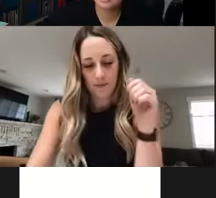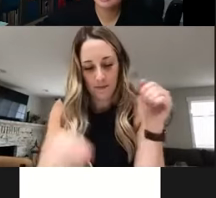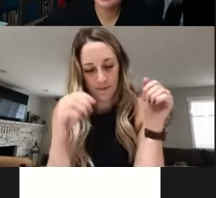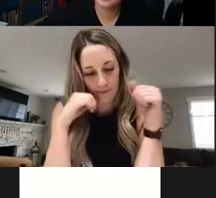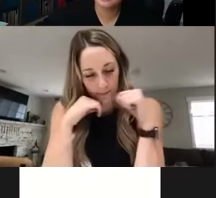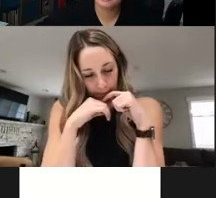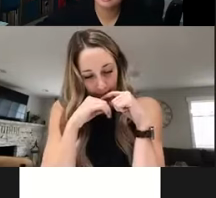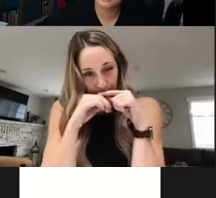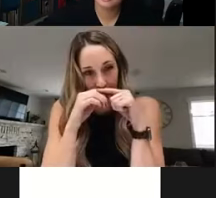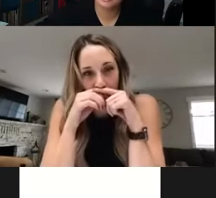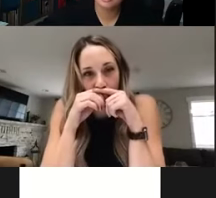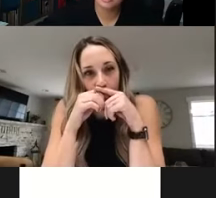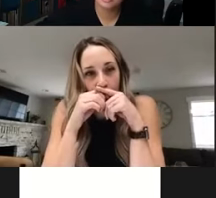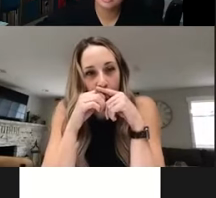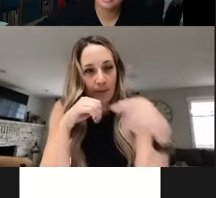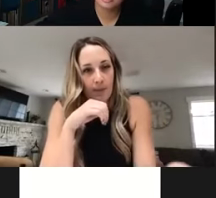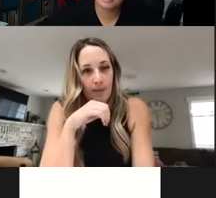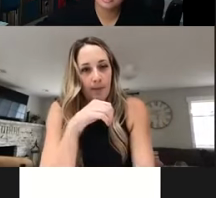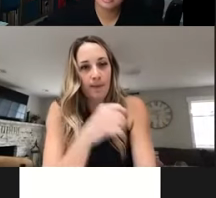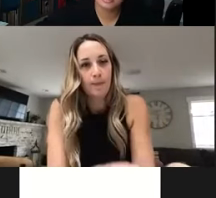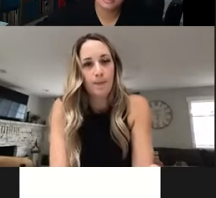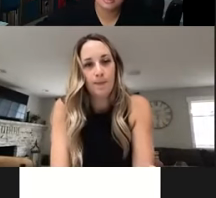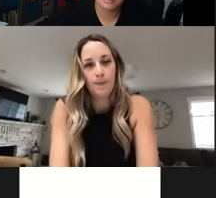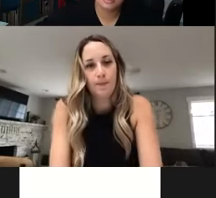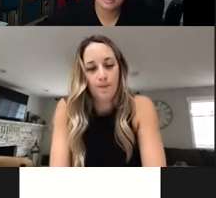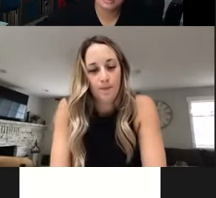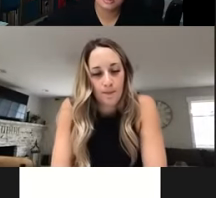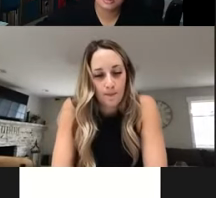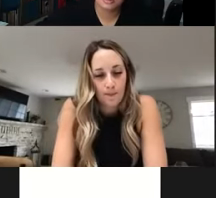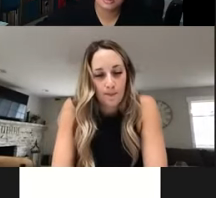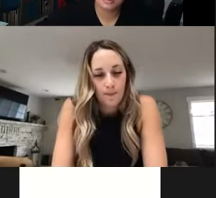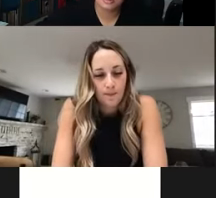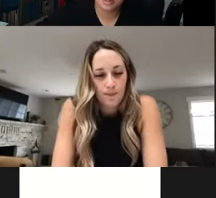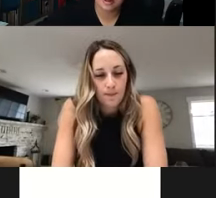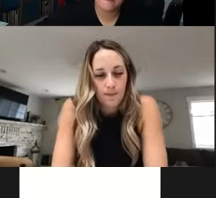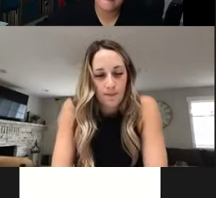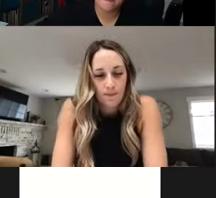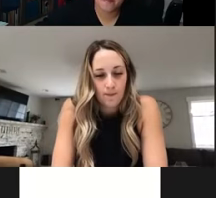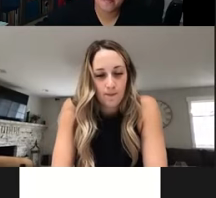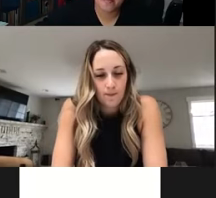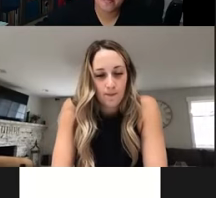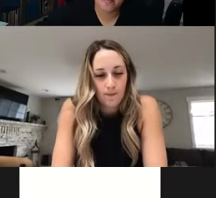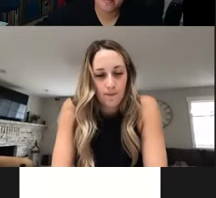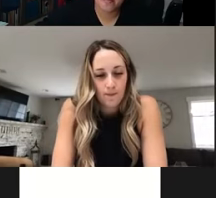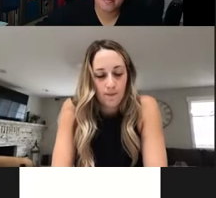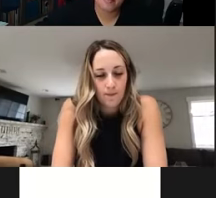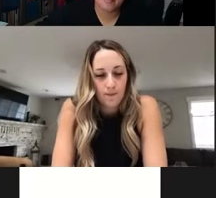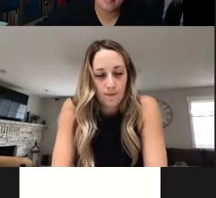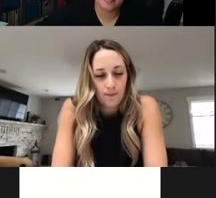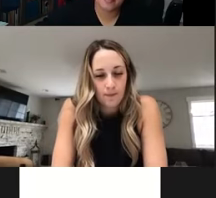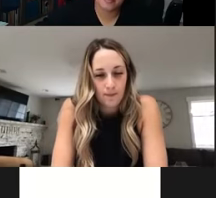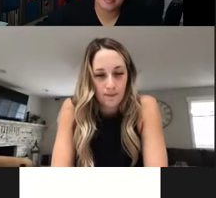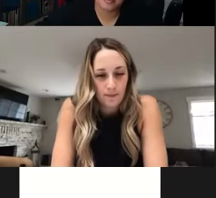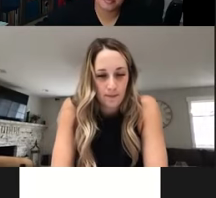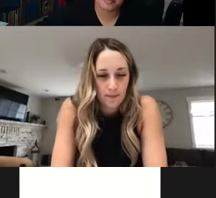AUG. AUG. And lo and behold, right here is AUG. So it is going to bind to that messenger RNA at